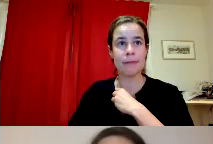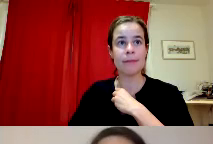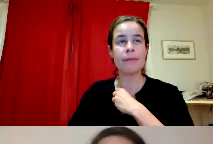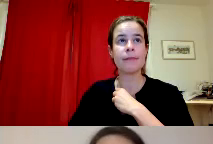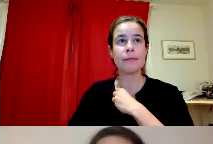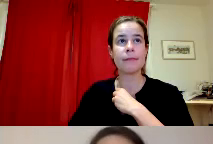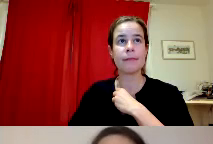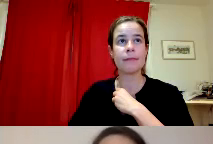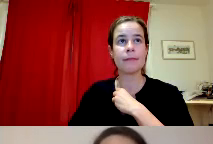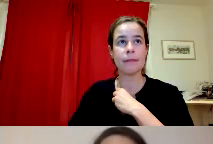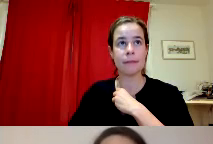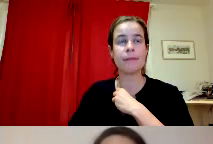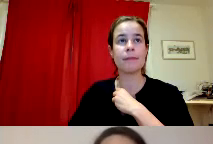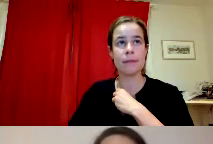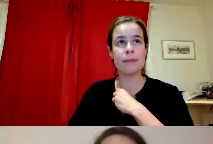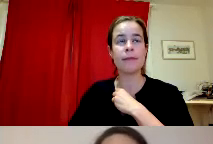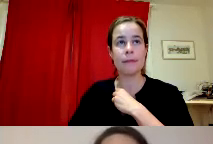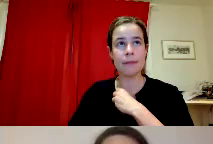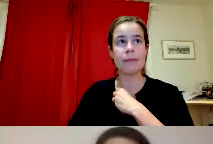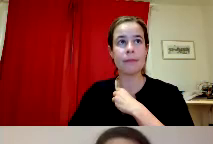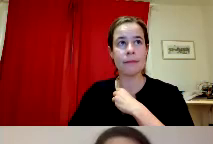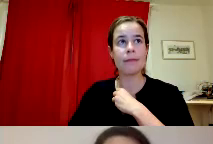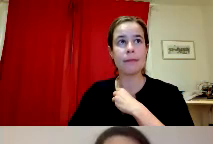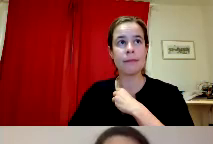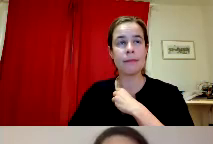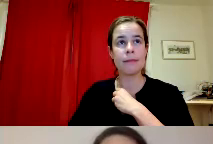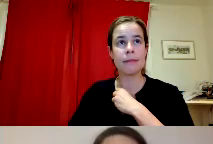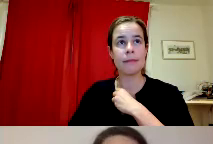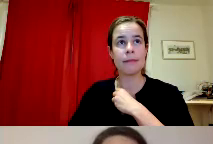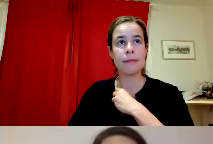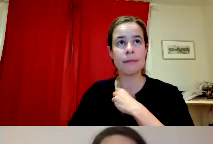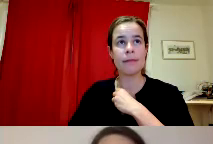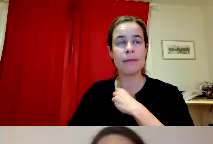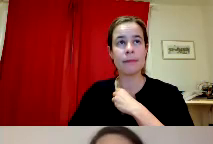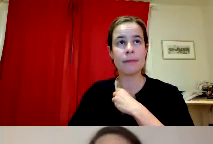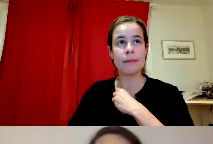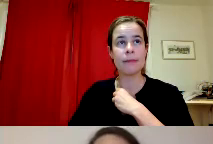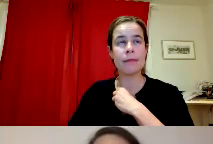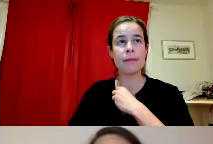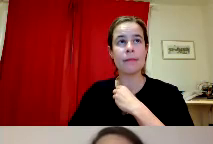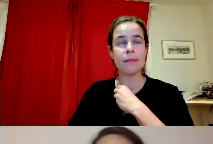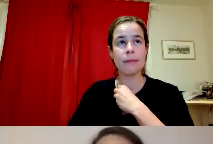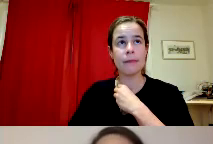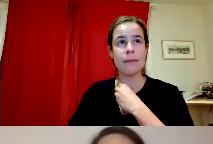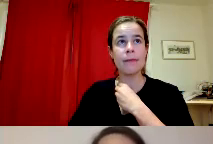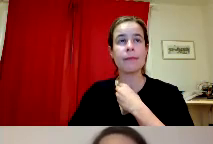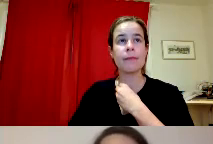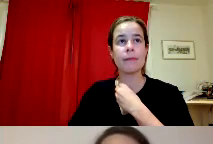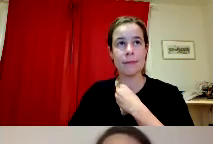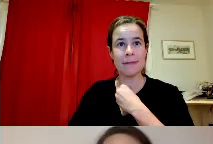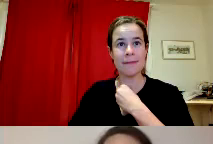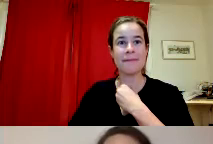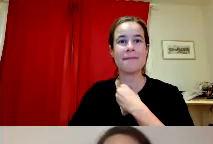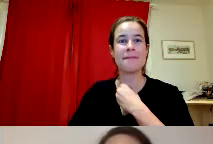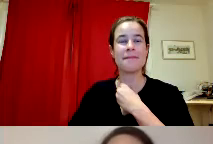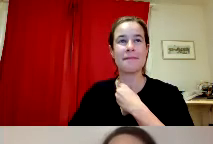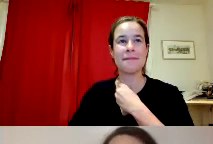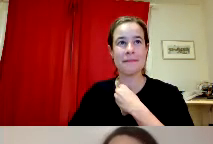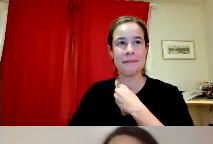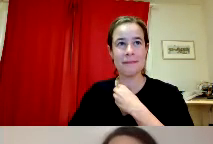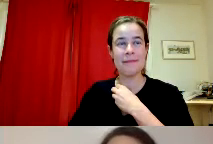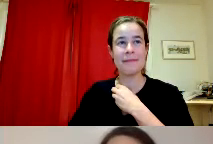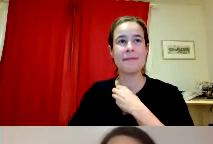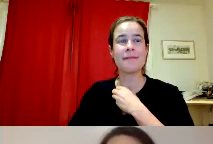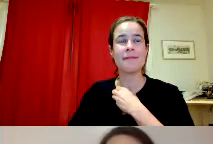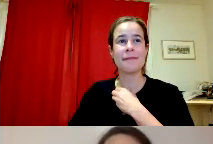are less than 6 months old, and the recommendation is to introduce solids at 6 months. So keep that in mind. So there were